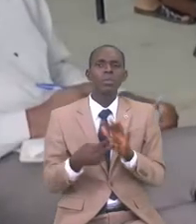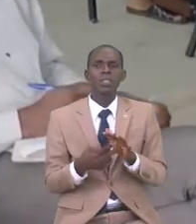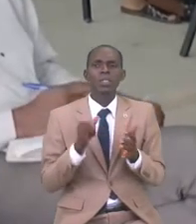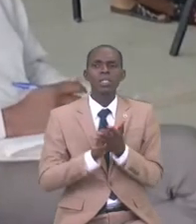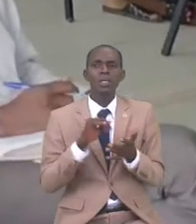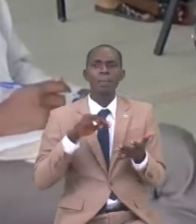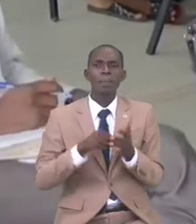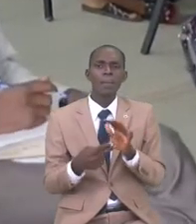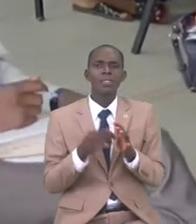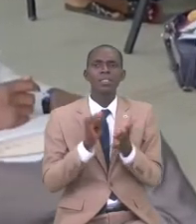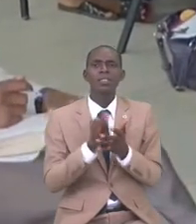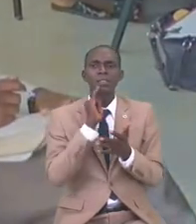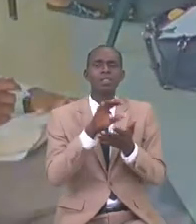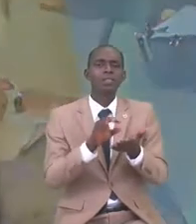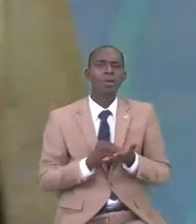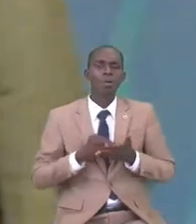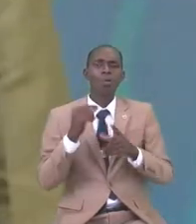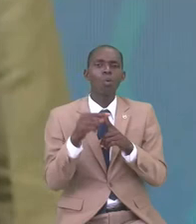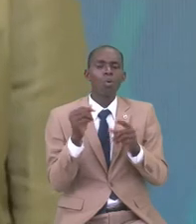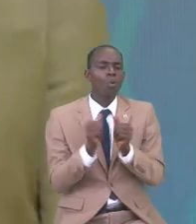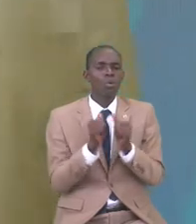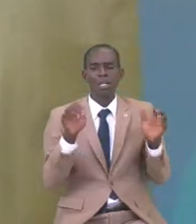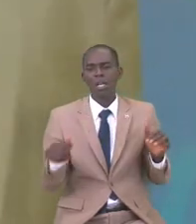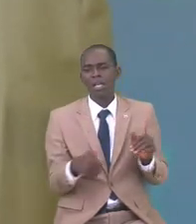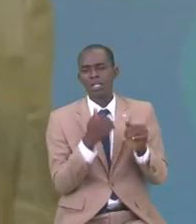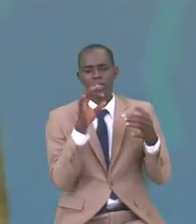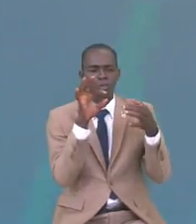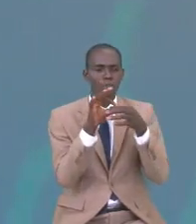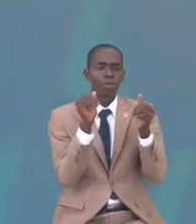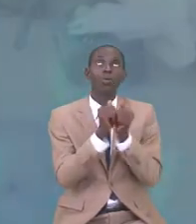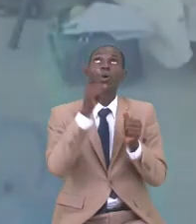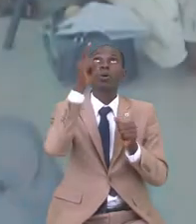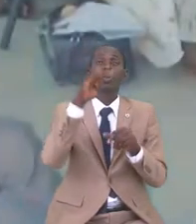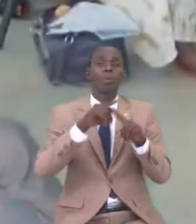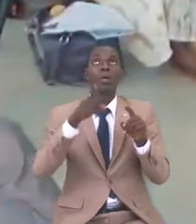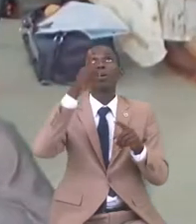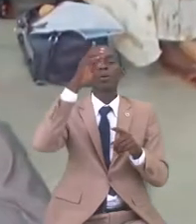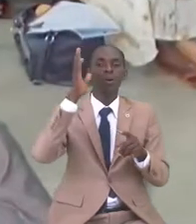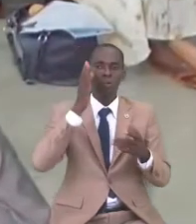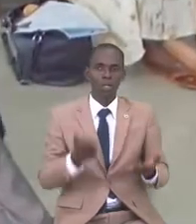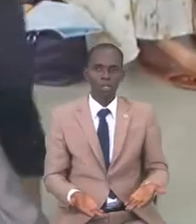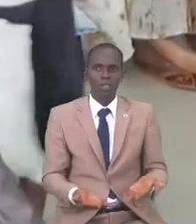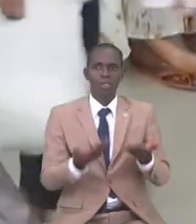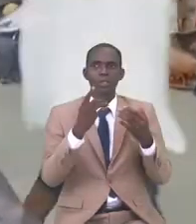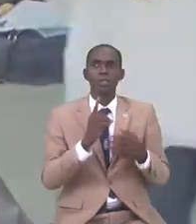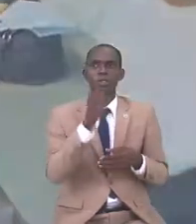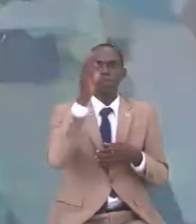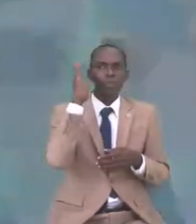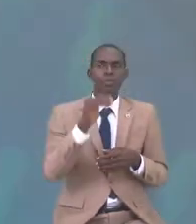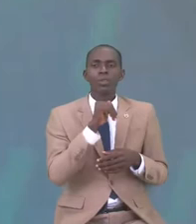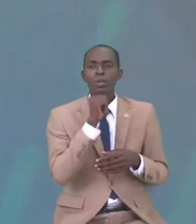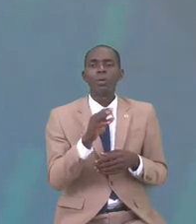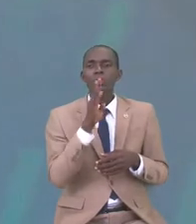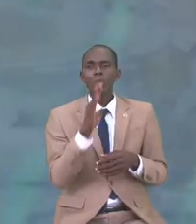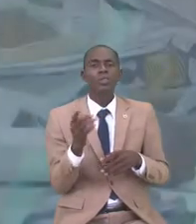was their word without any connection with God. But God will raise you up. You will not be a careless